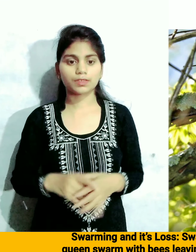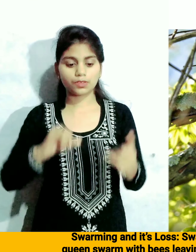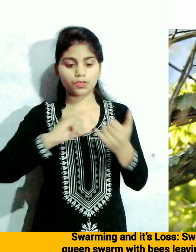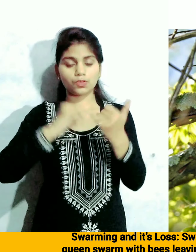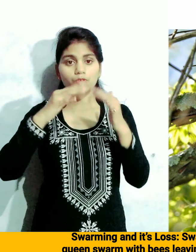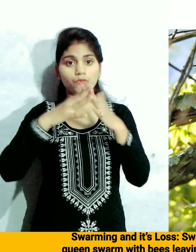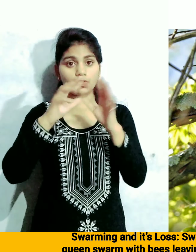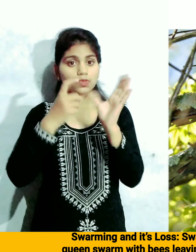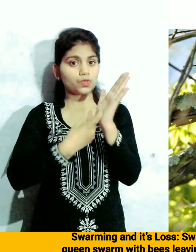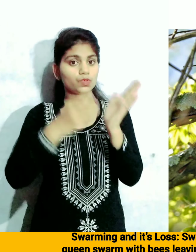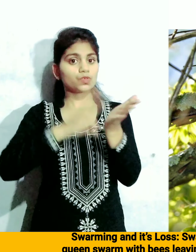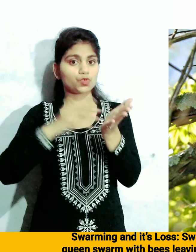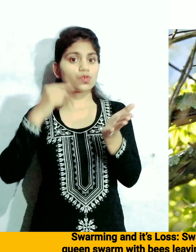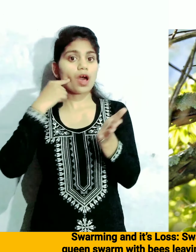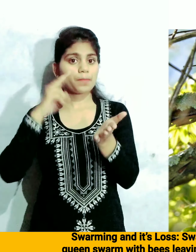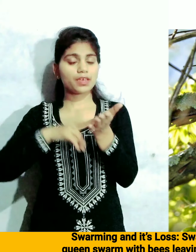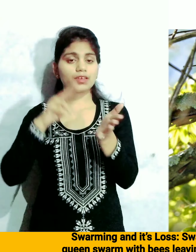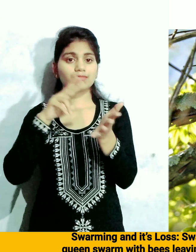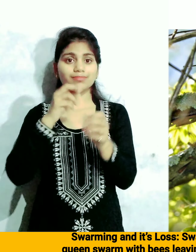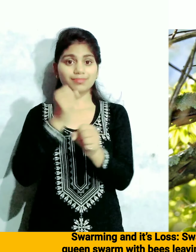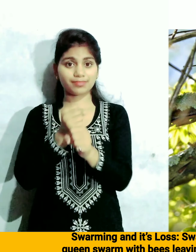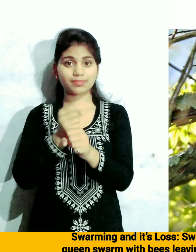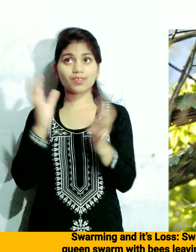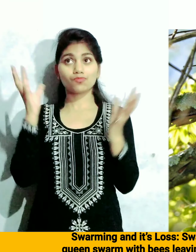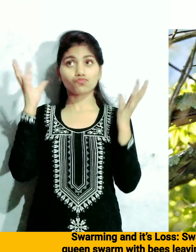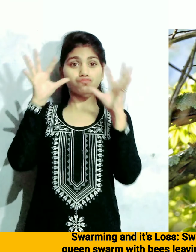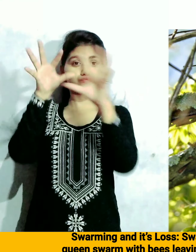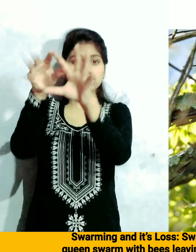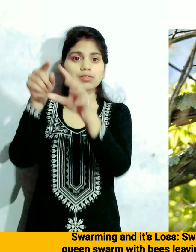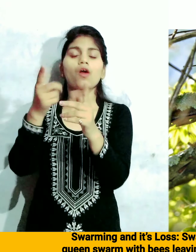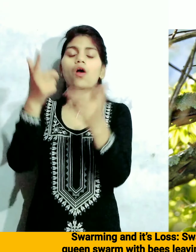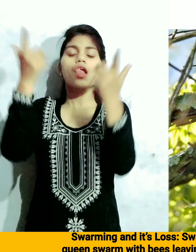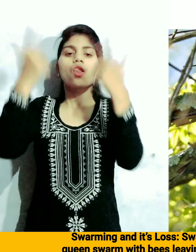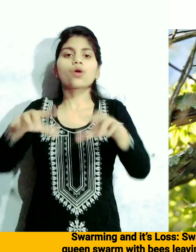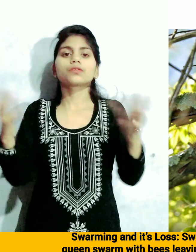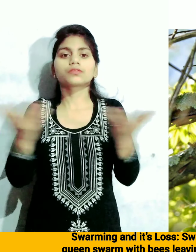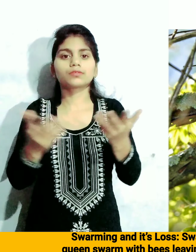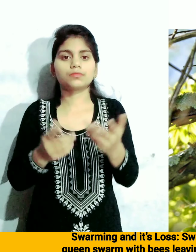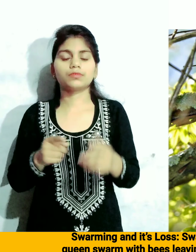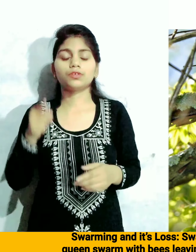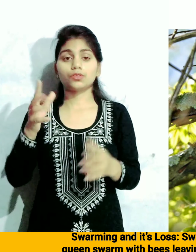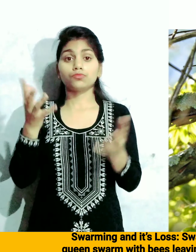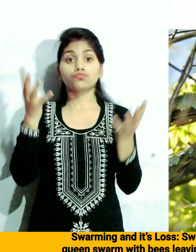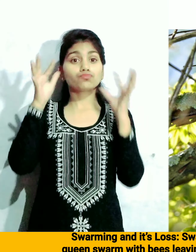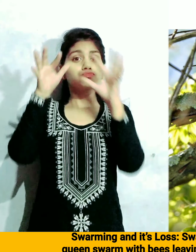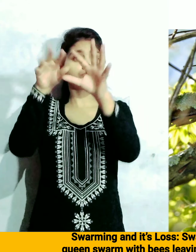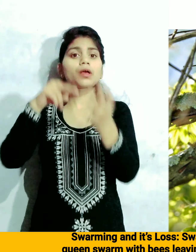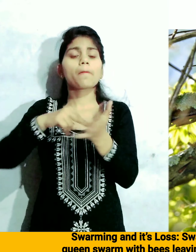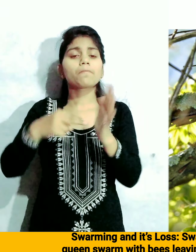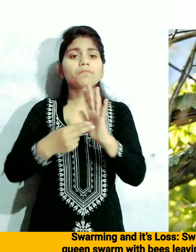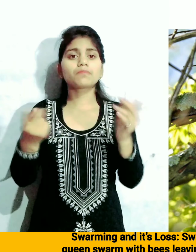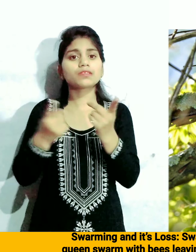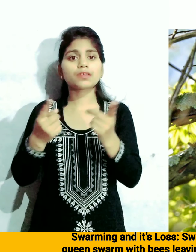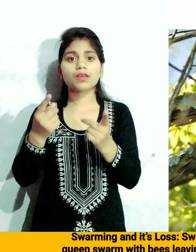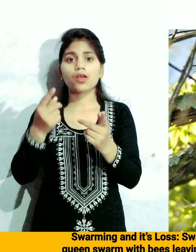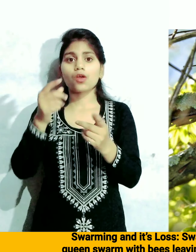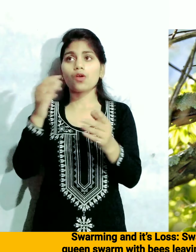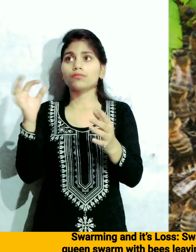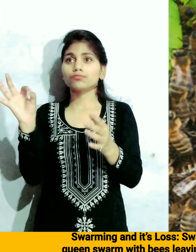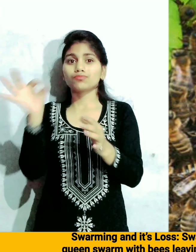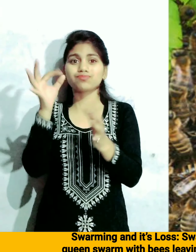Swarming and its laws. Swarming is a natural process of multiplication of a